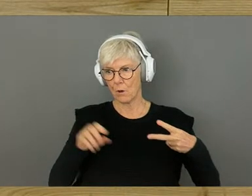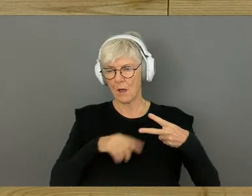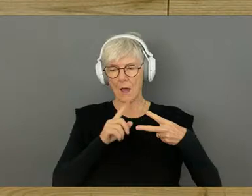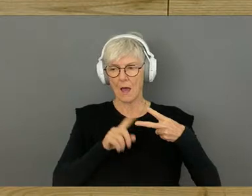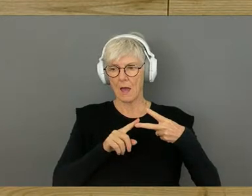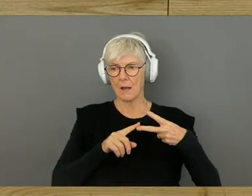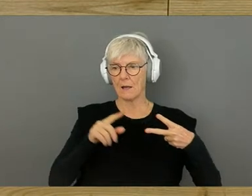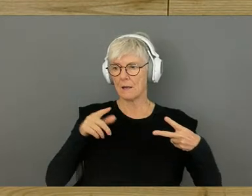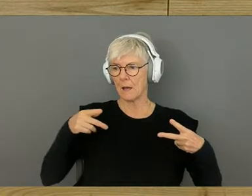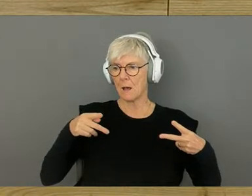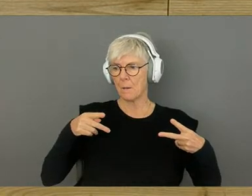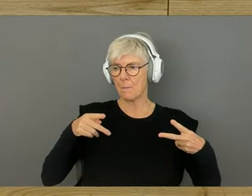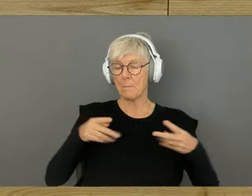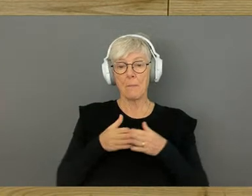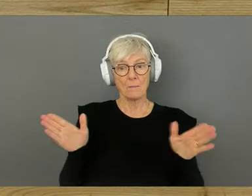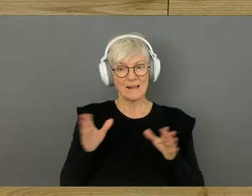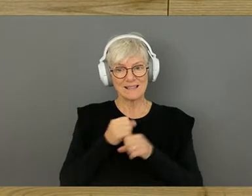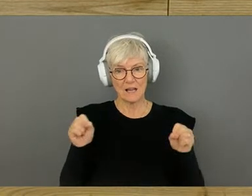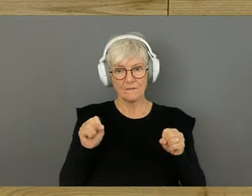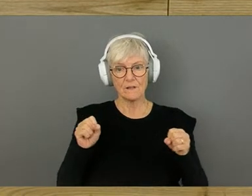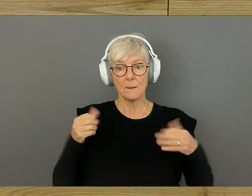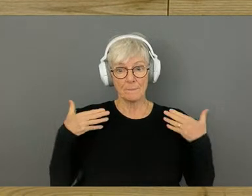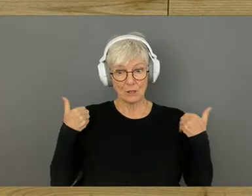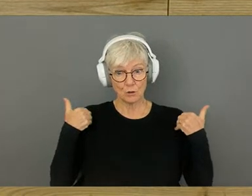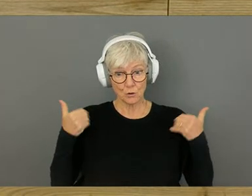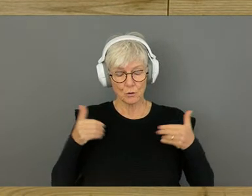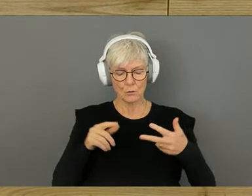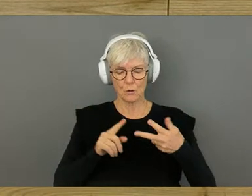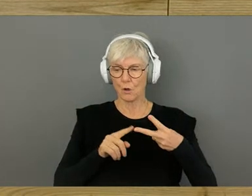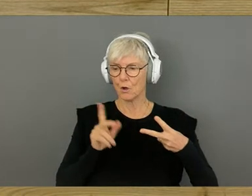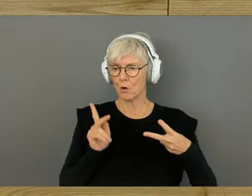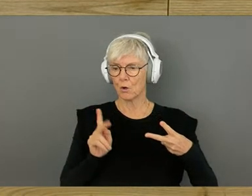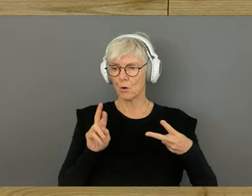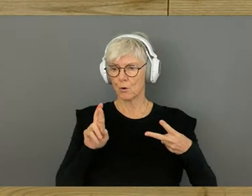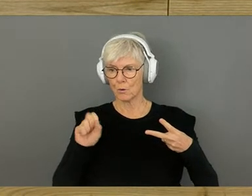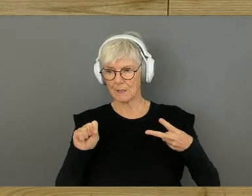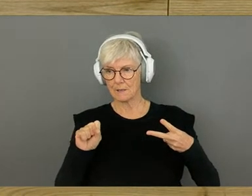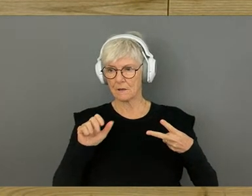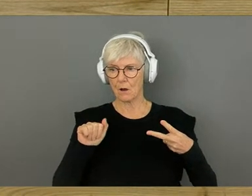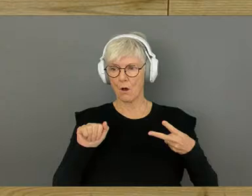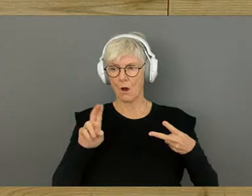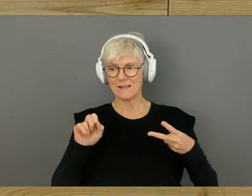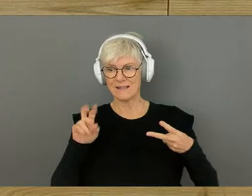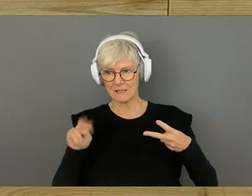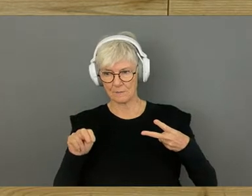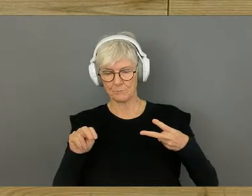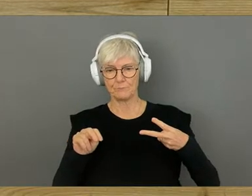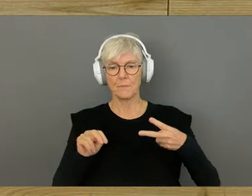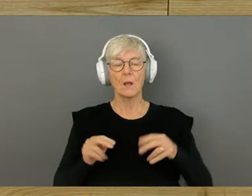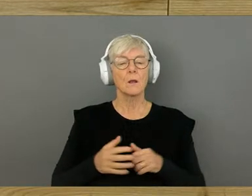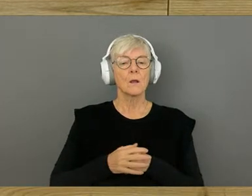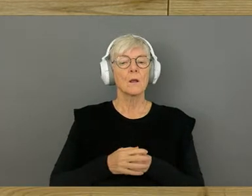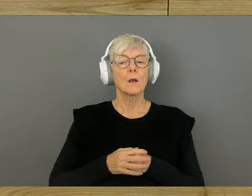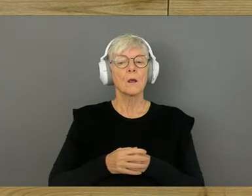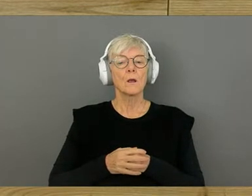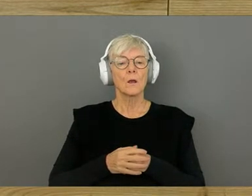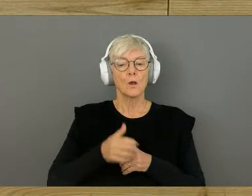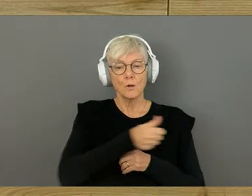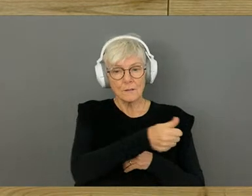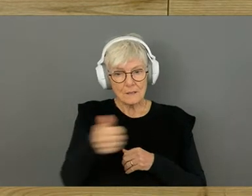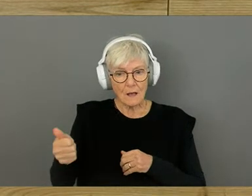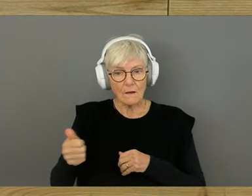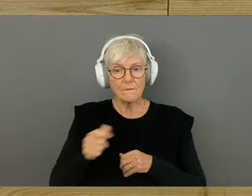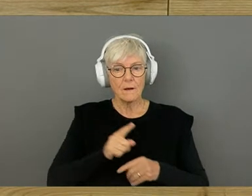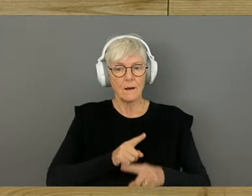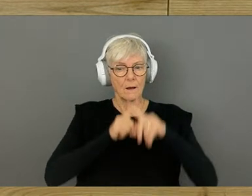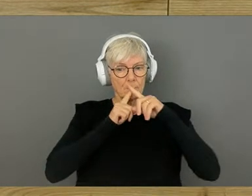Chris Austin. So before I give the floor to the Vice President, make sure that your mics are turned off. I'd like